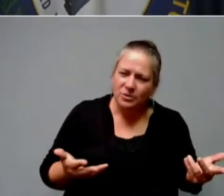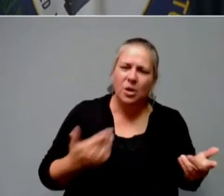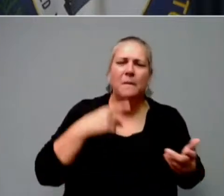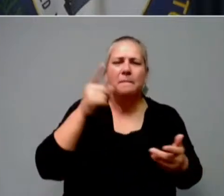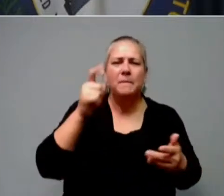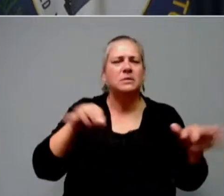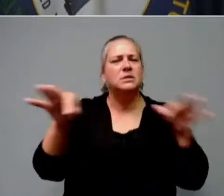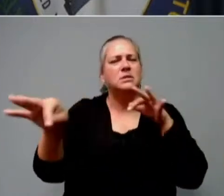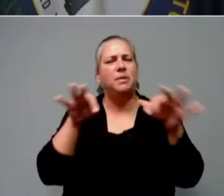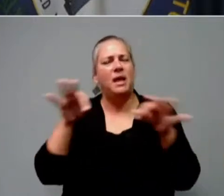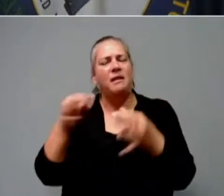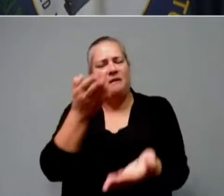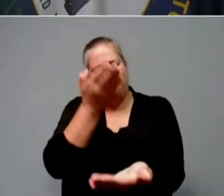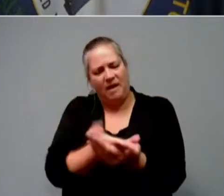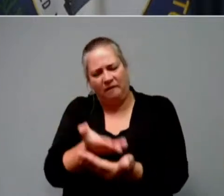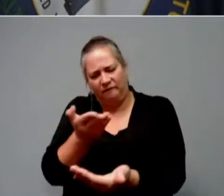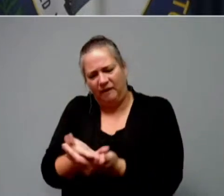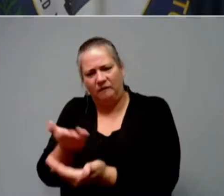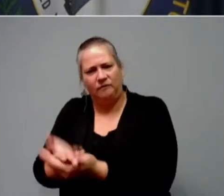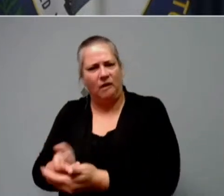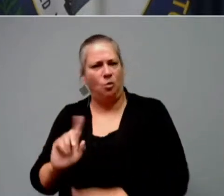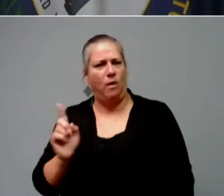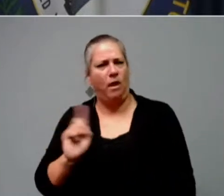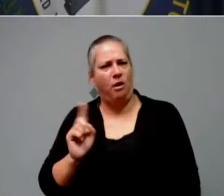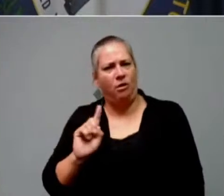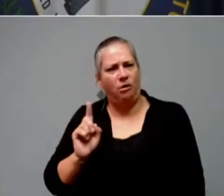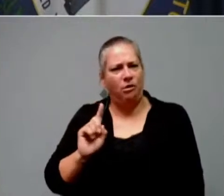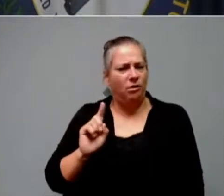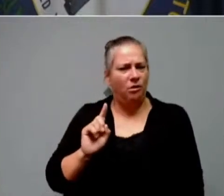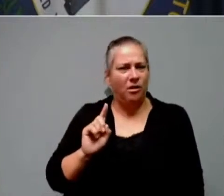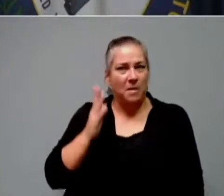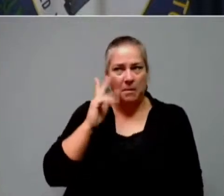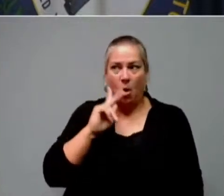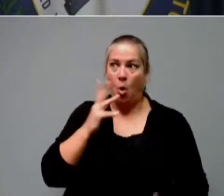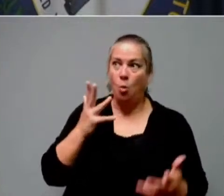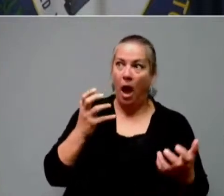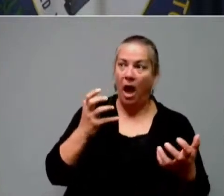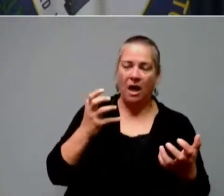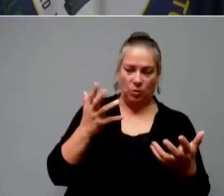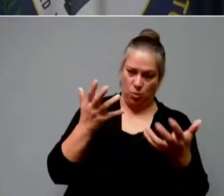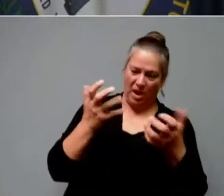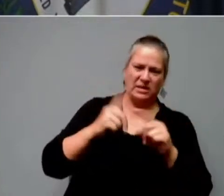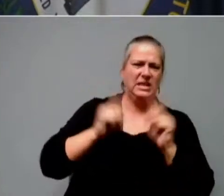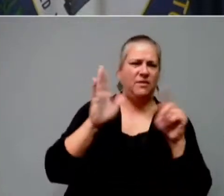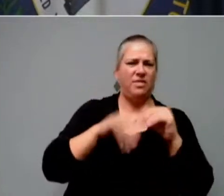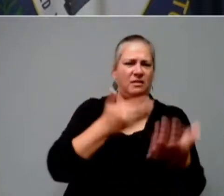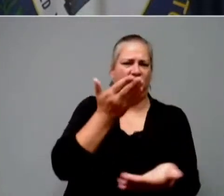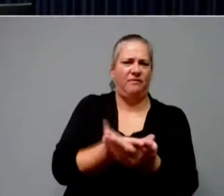because they wish the reality was different. Dr. Stack.